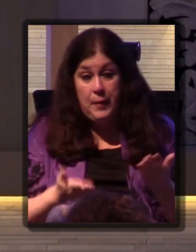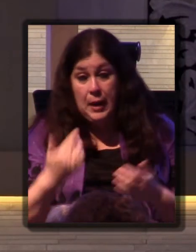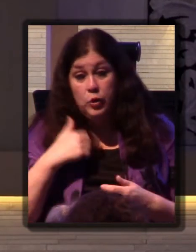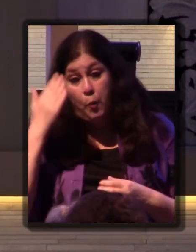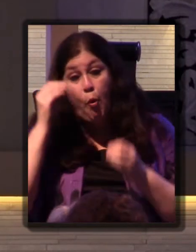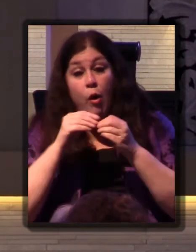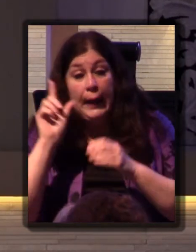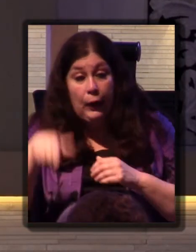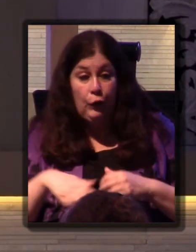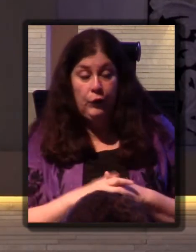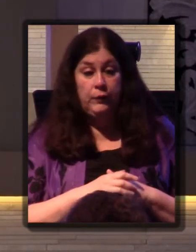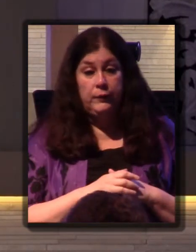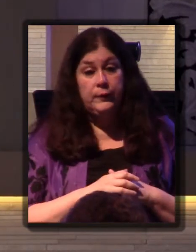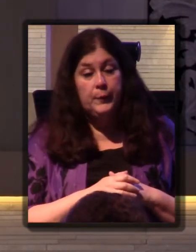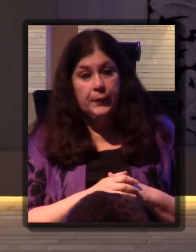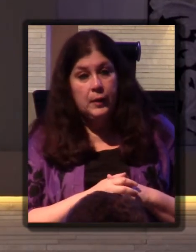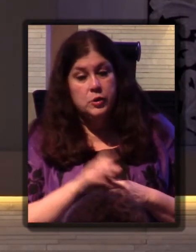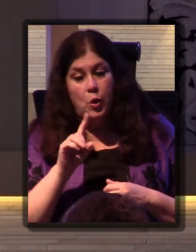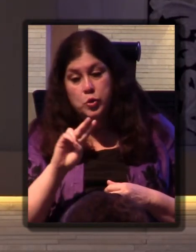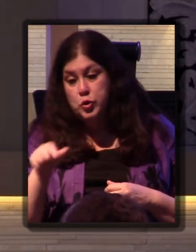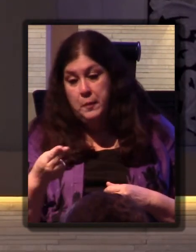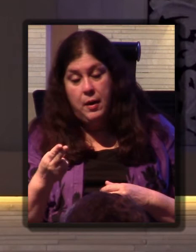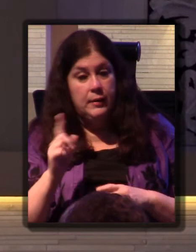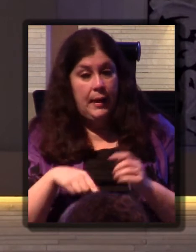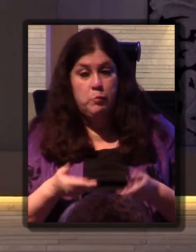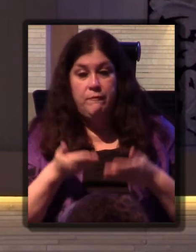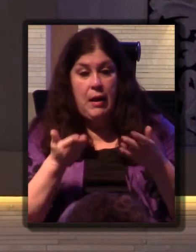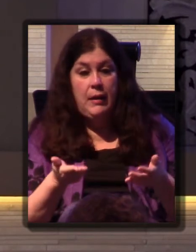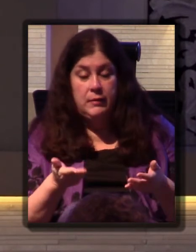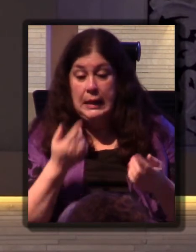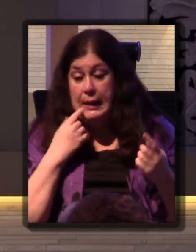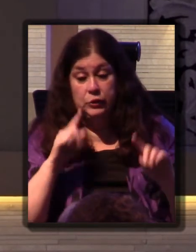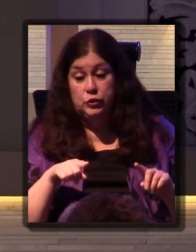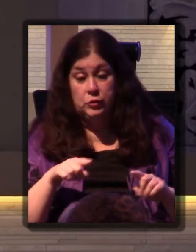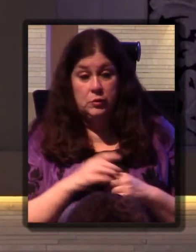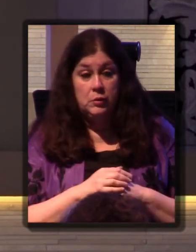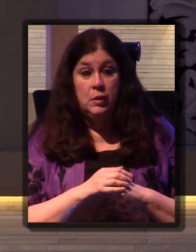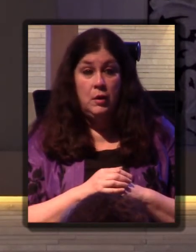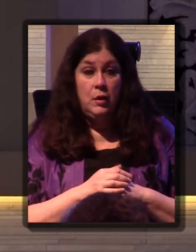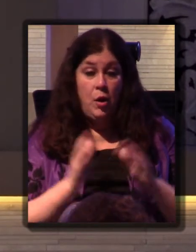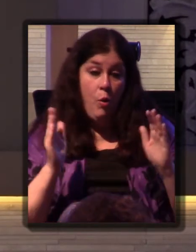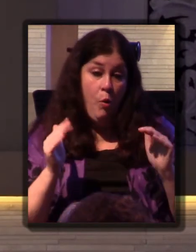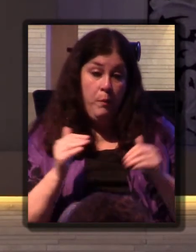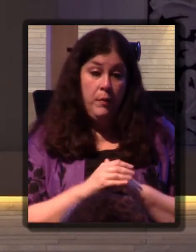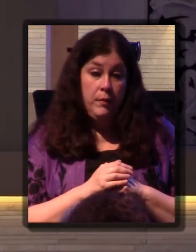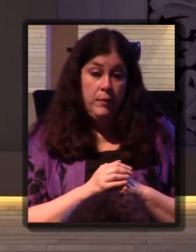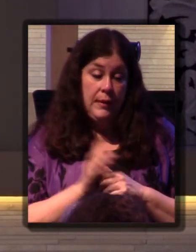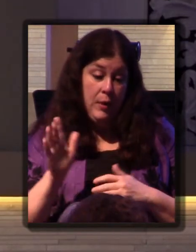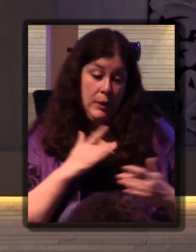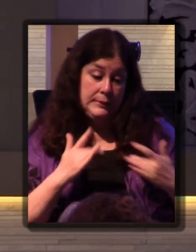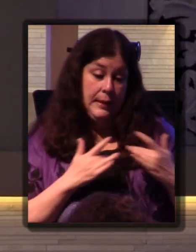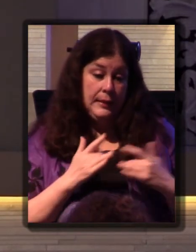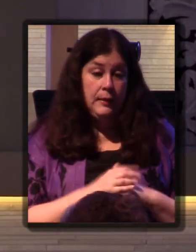Come back later. Maybe I'll know more. And so even Duma cannot provide them an answer or help of any